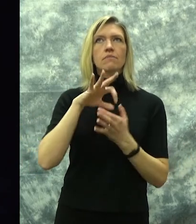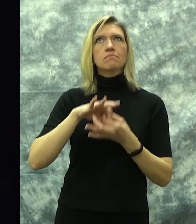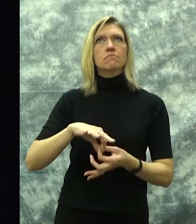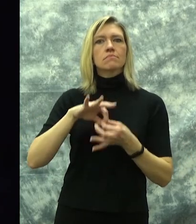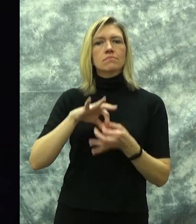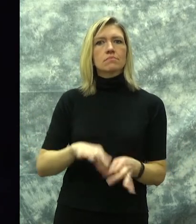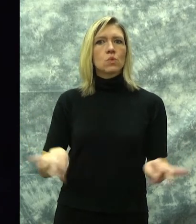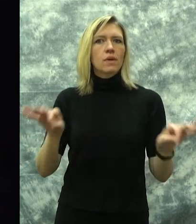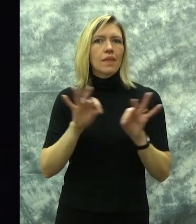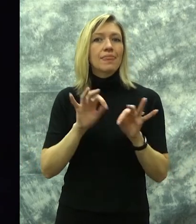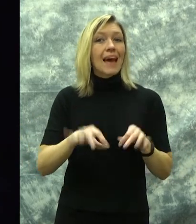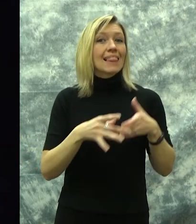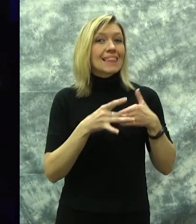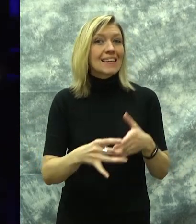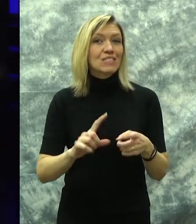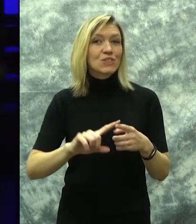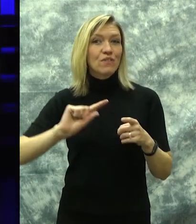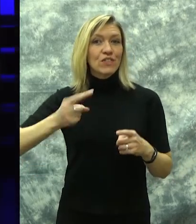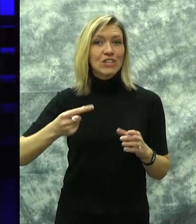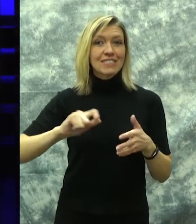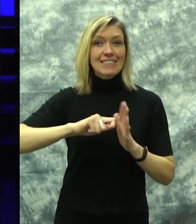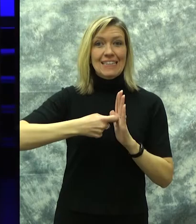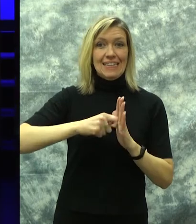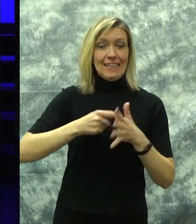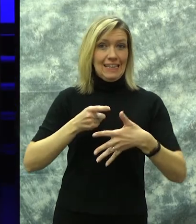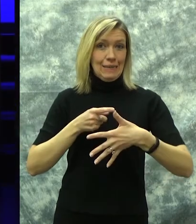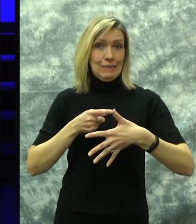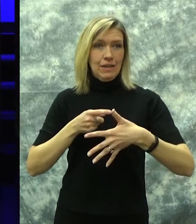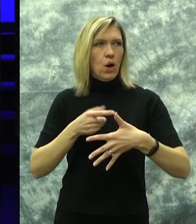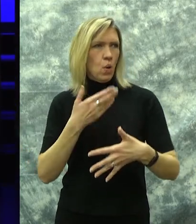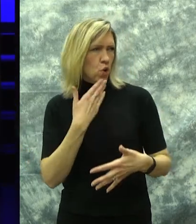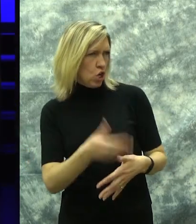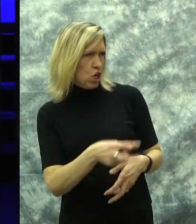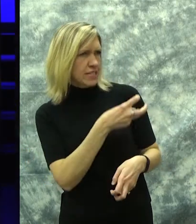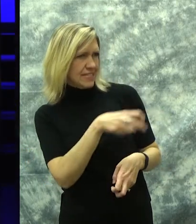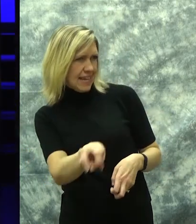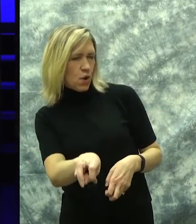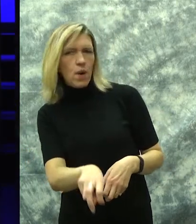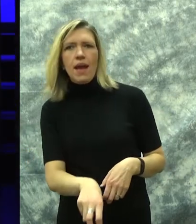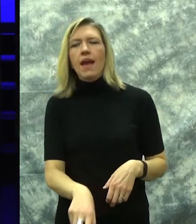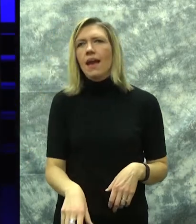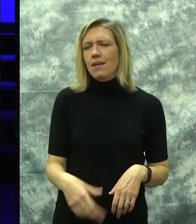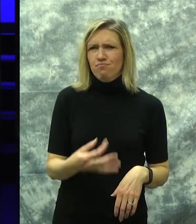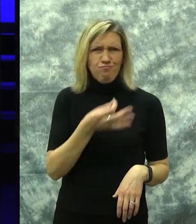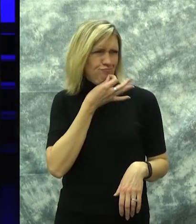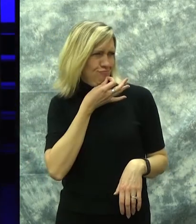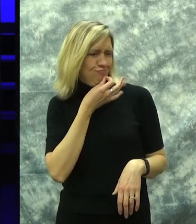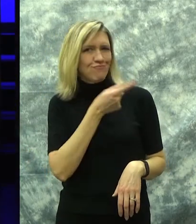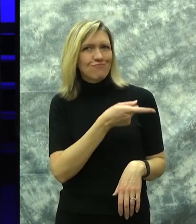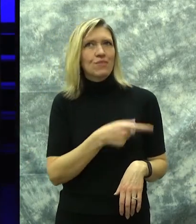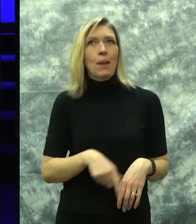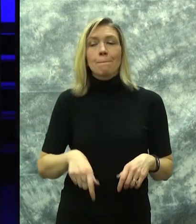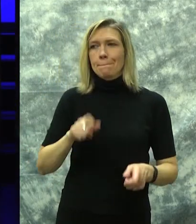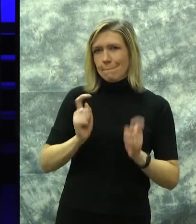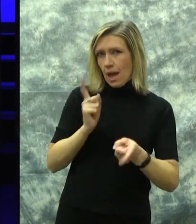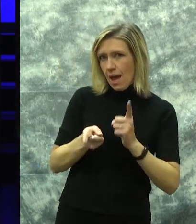that transition. Good segue. I know, my first it's key. It's not normally we get to do that in the middle of a message. Watch this segue, everybody. Bada boom.